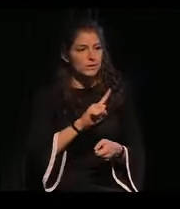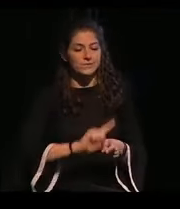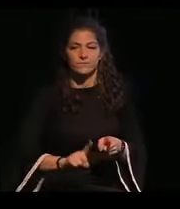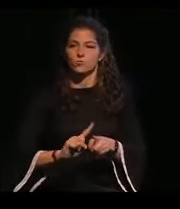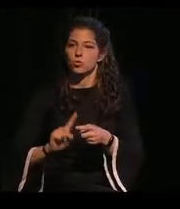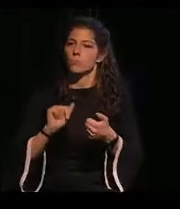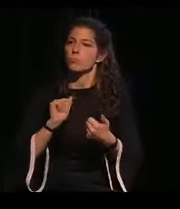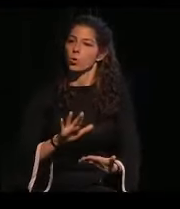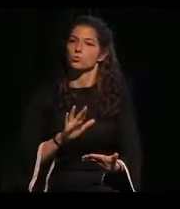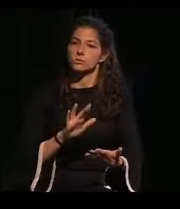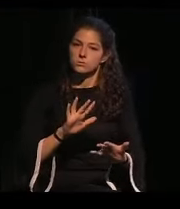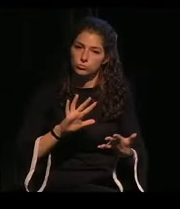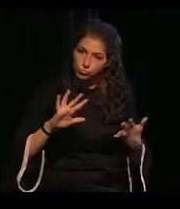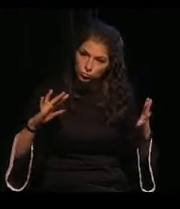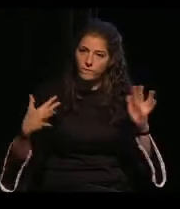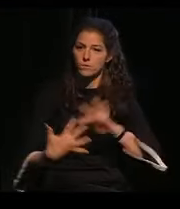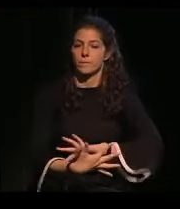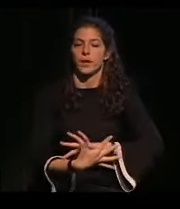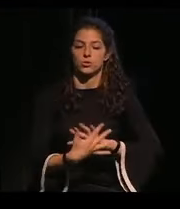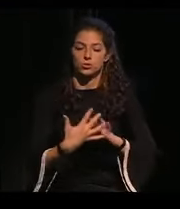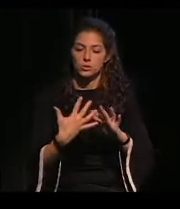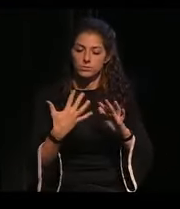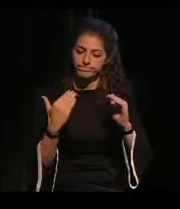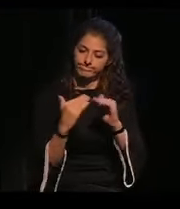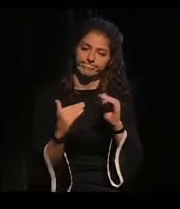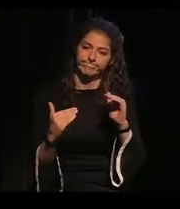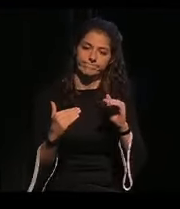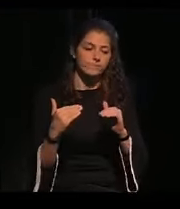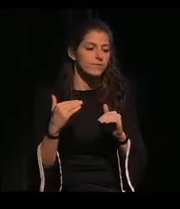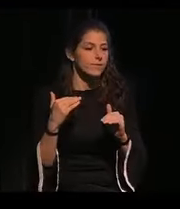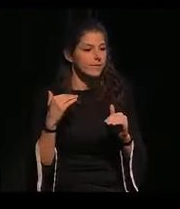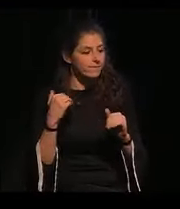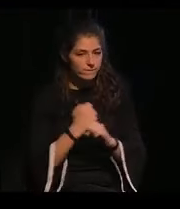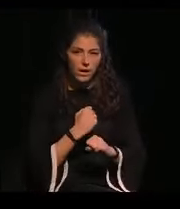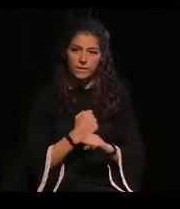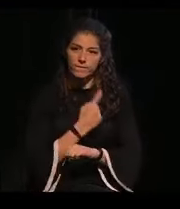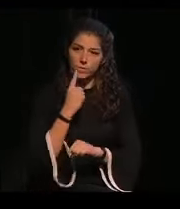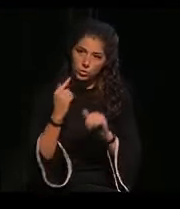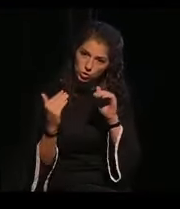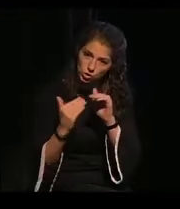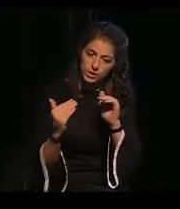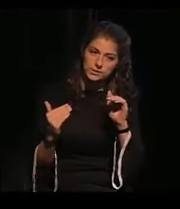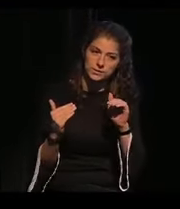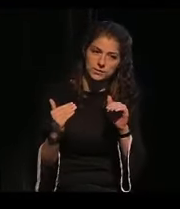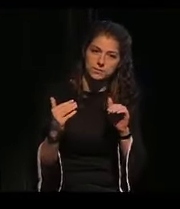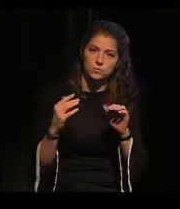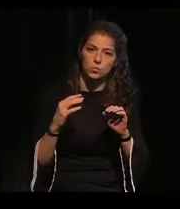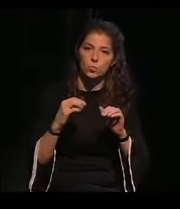approaches to reformation, the fight for justice